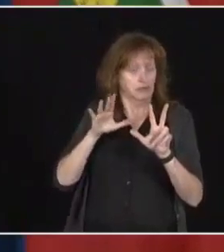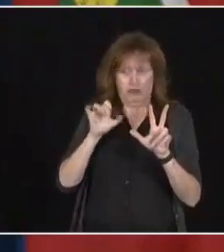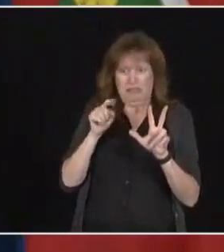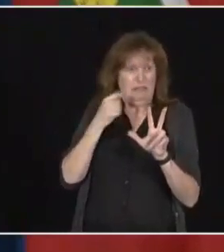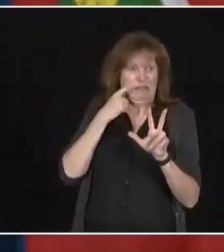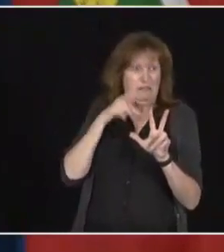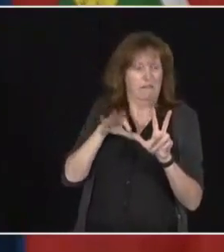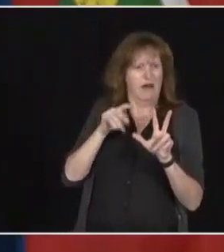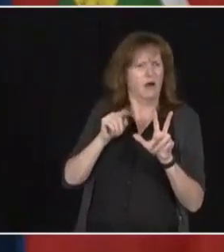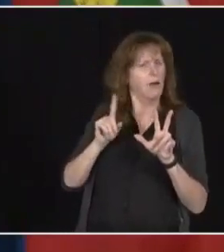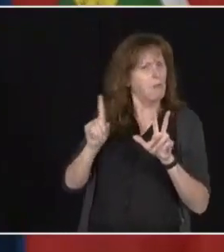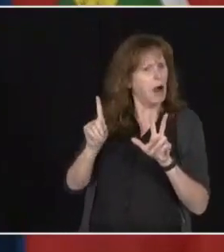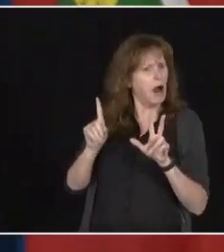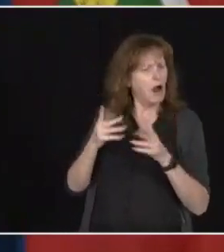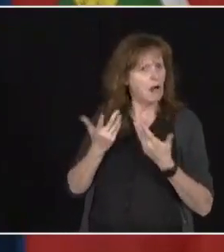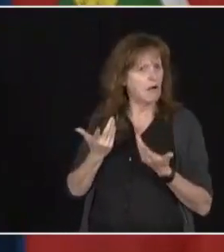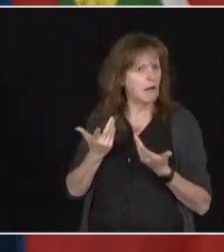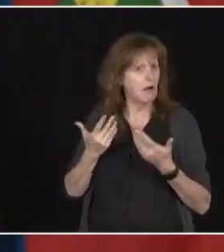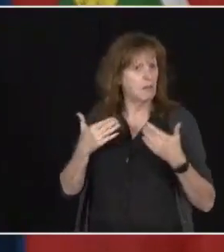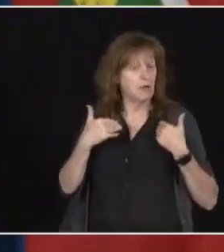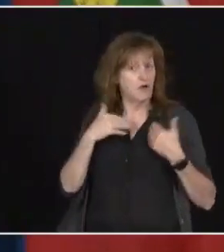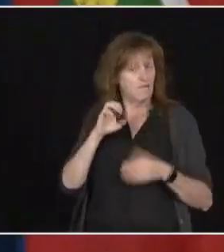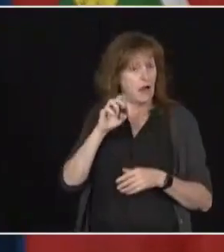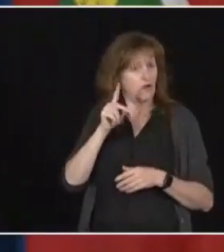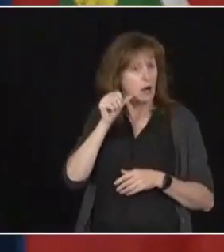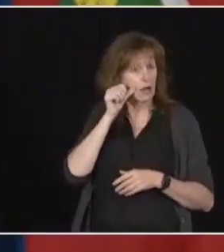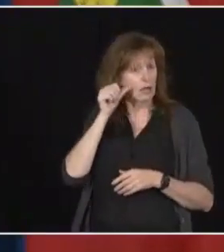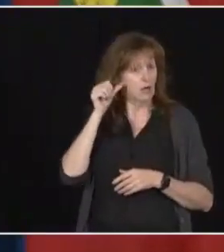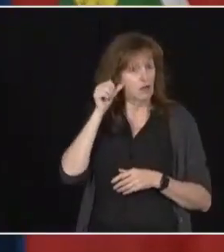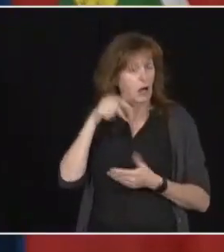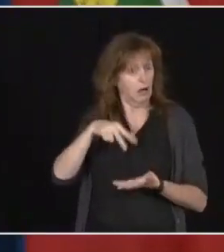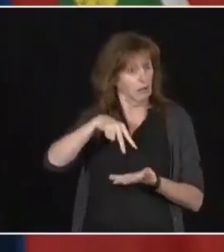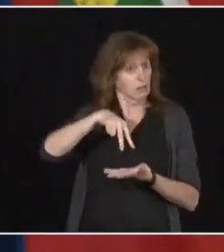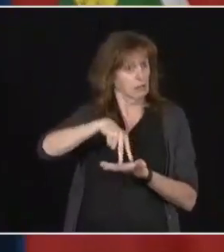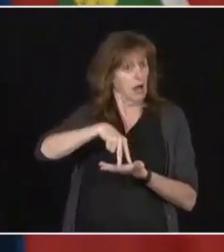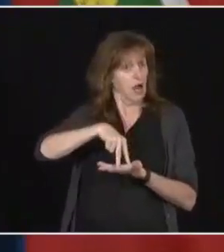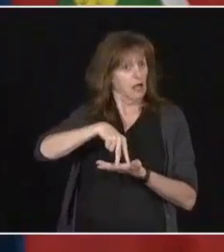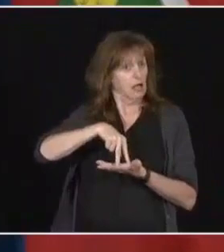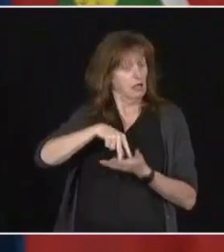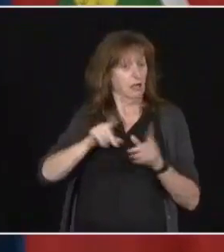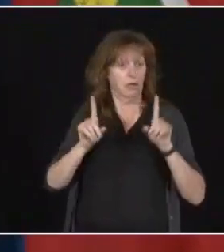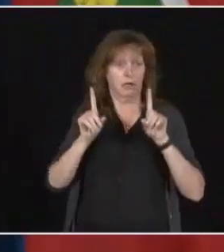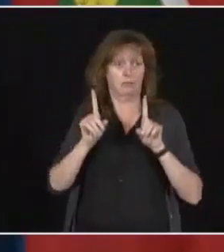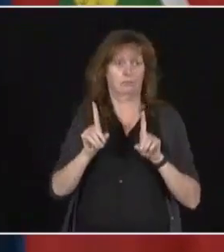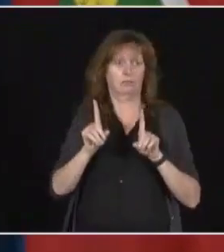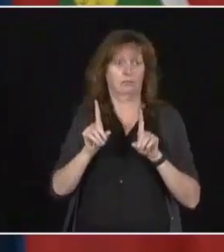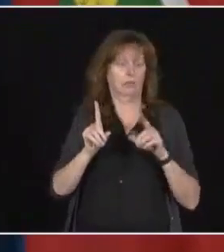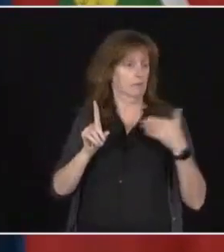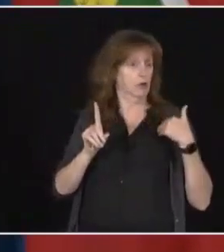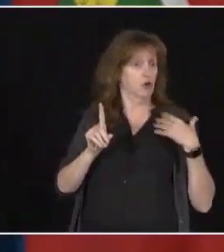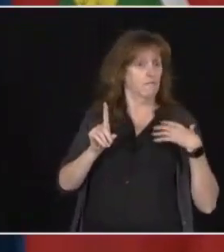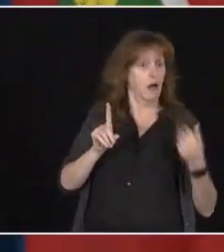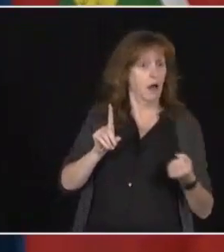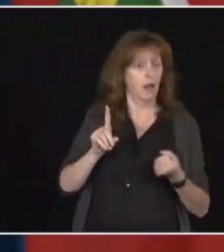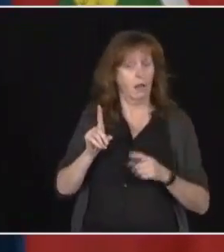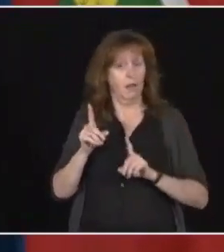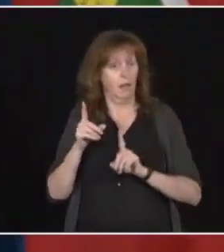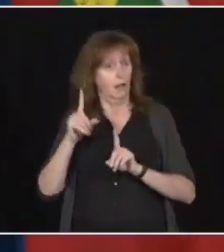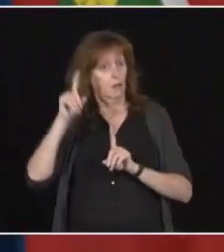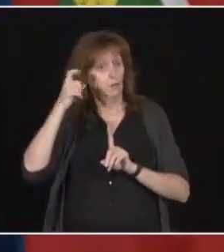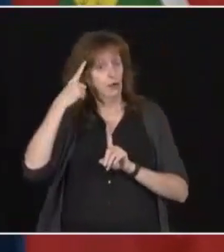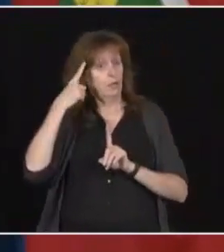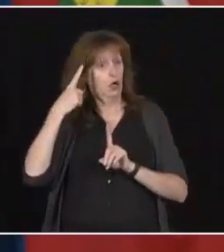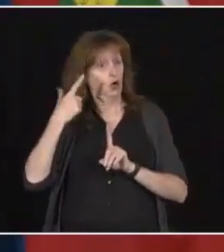Minister Lecce was up there yesterday standing in person with the Premier and the Health Minister. So how concerned are you